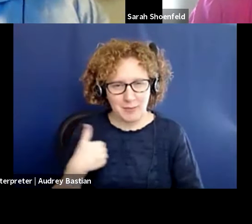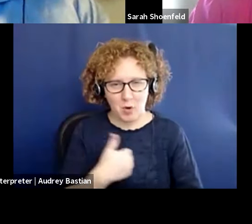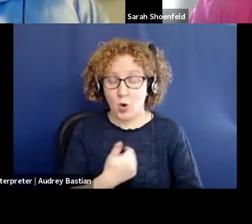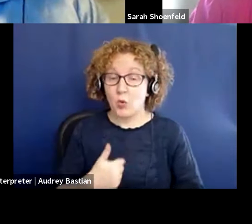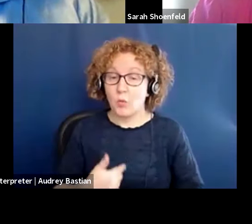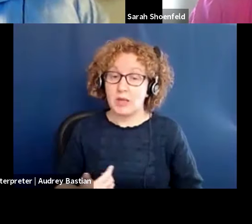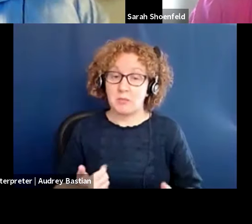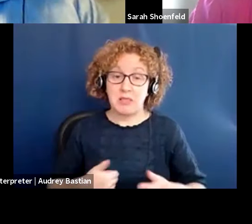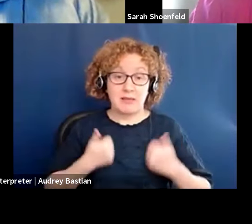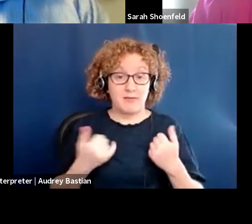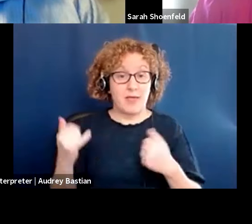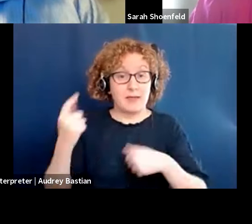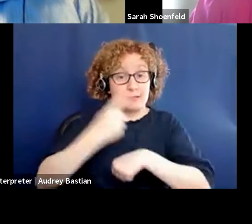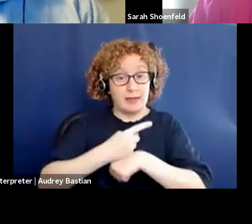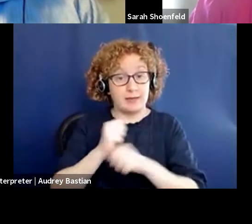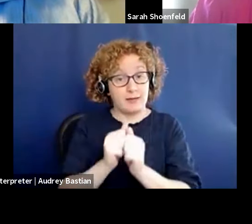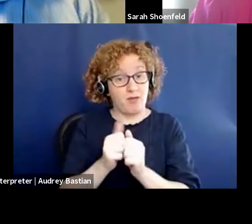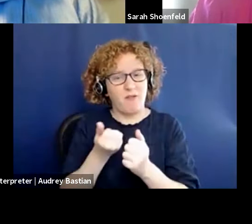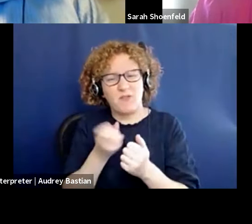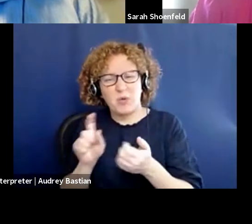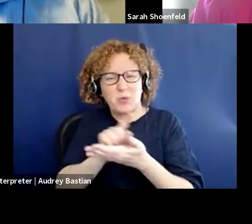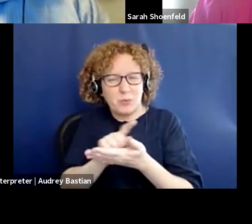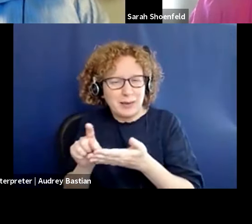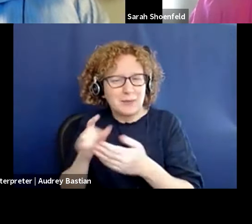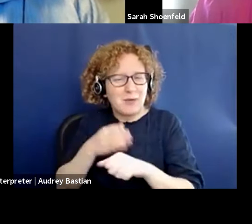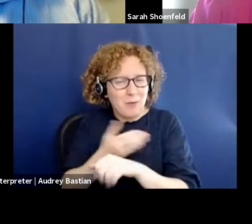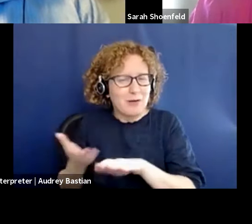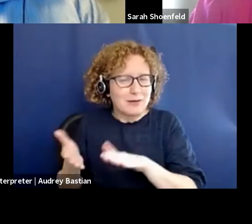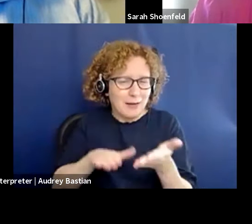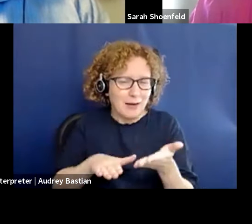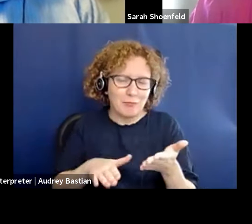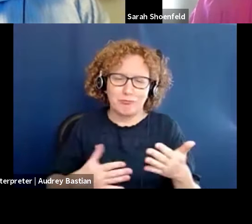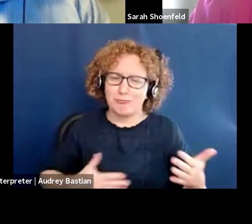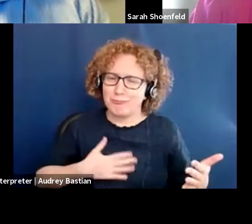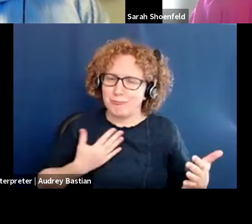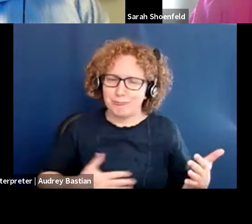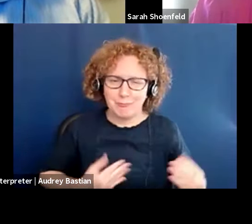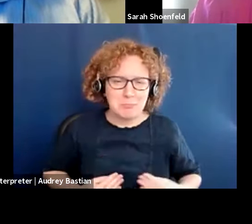together a few weeks before he died. That was a joy.